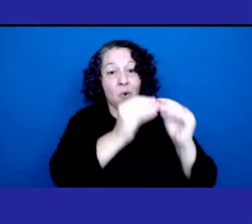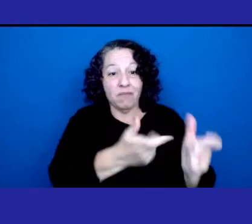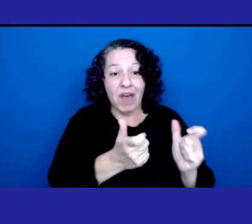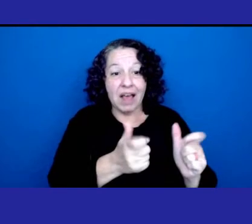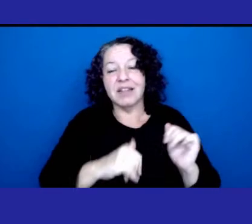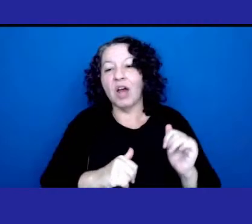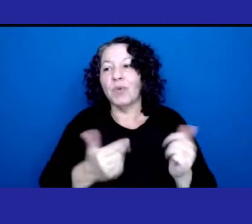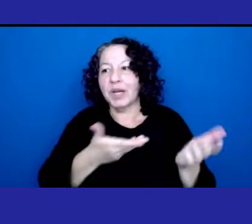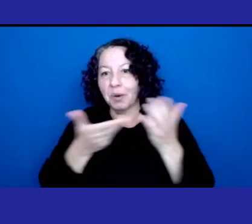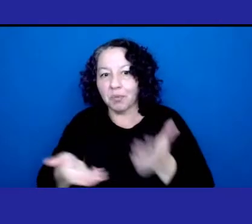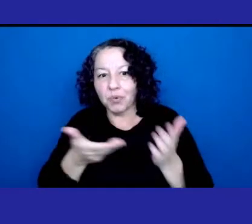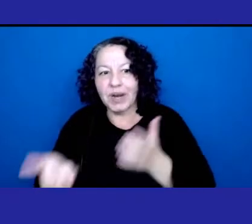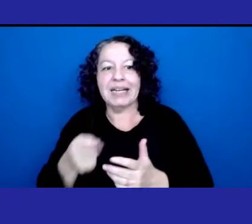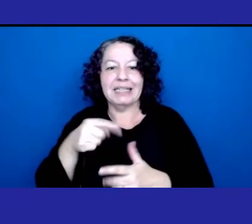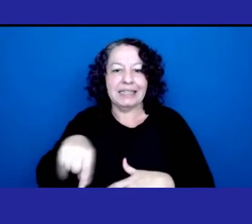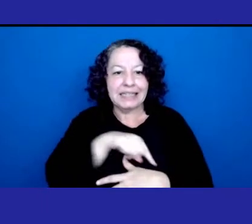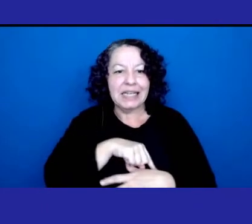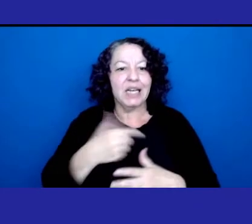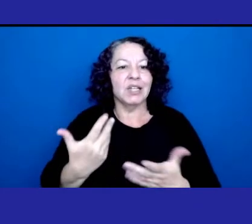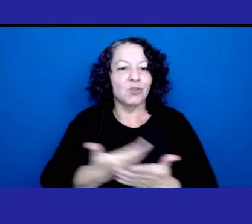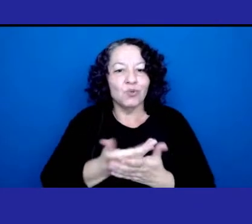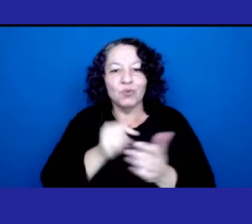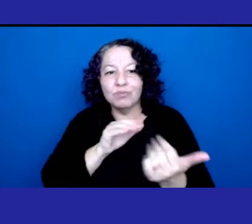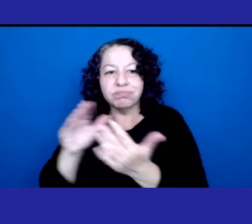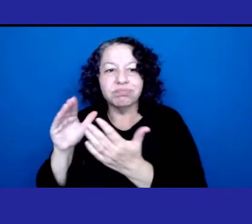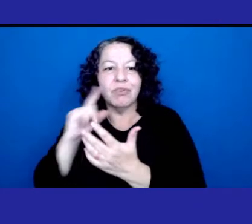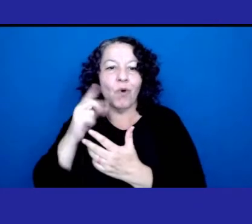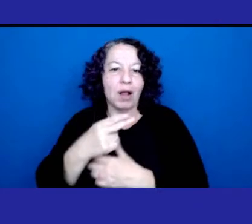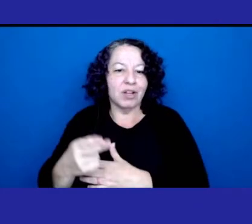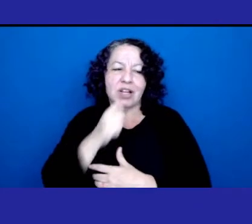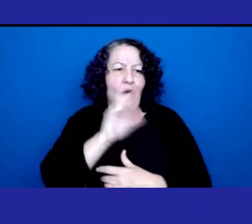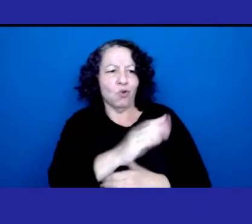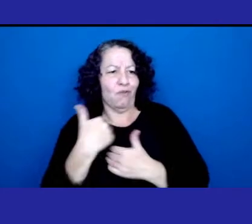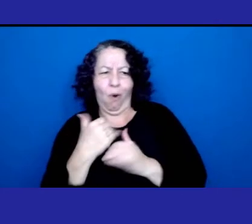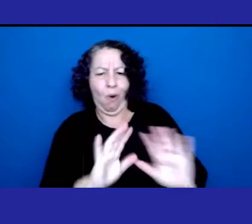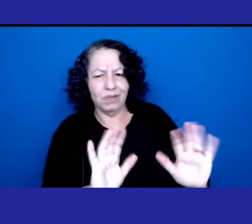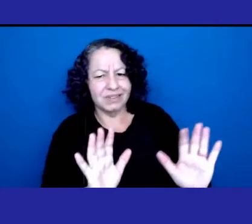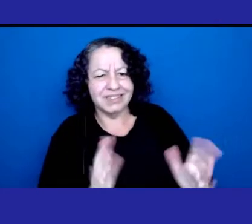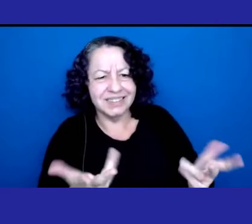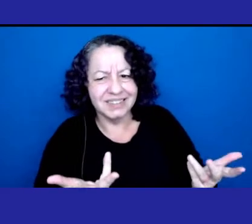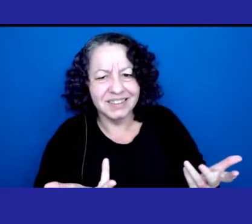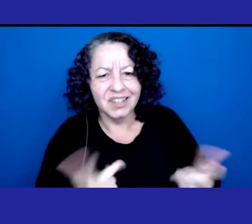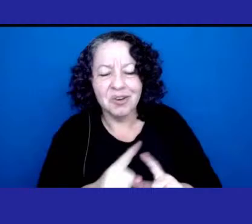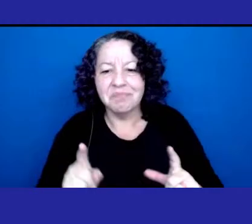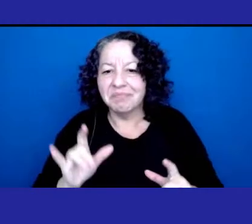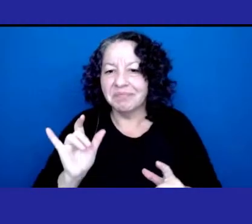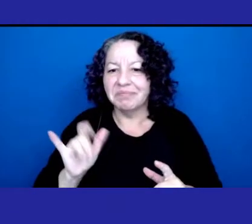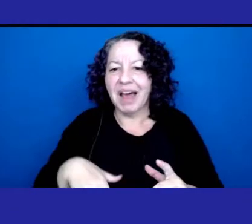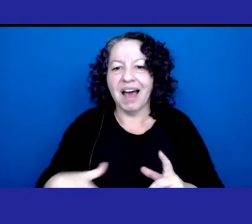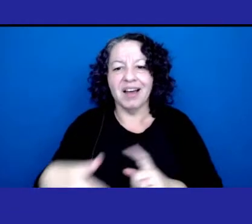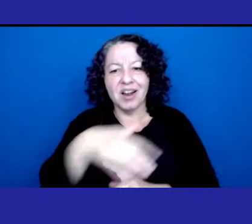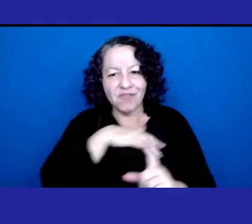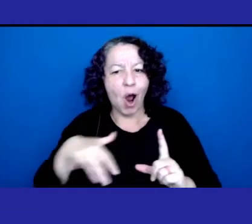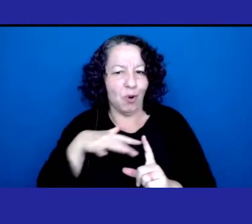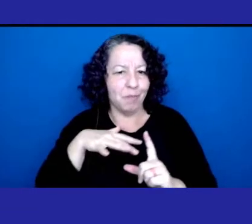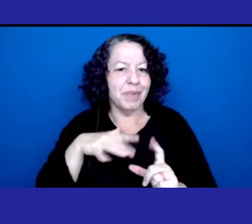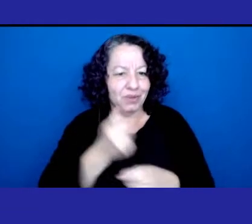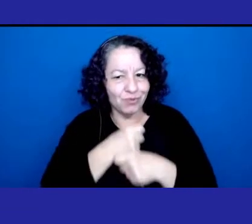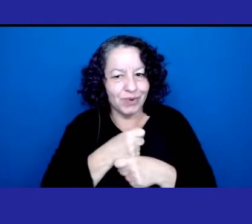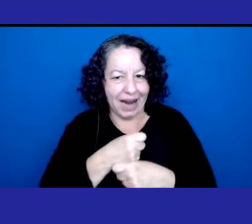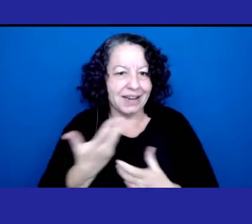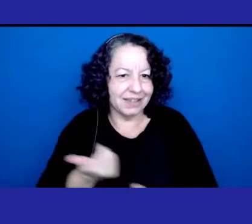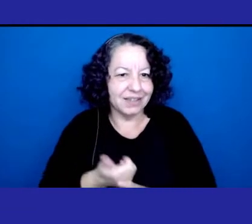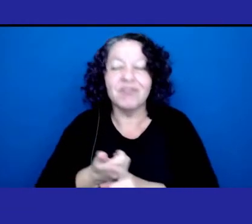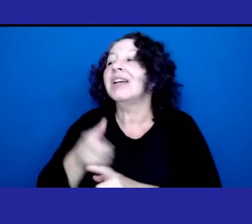Then regardless, that won't be your fault. Right. That's just what the environment is bringing. Yeah, changes